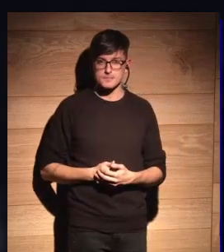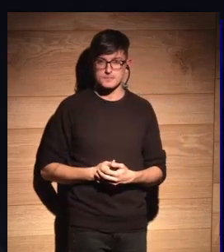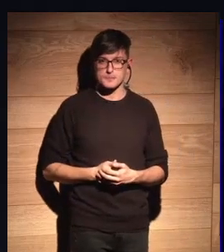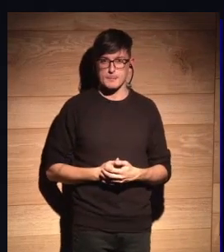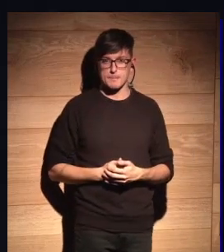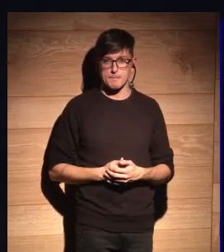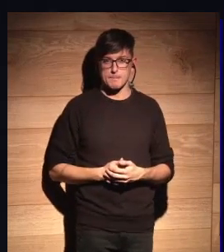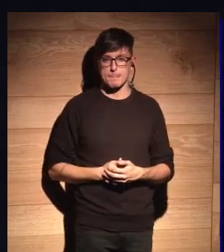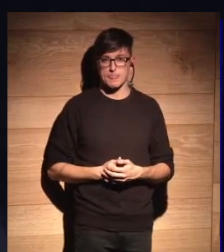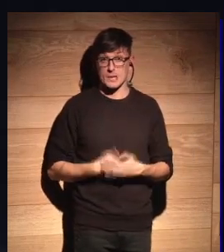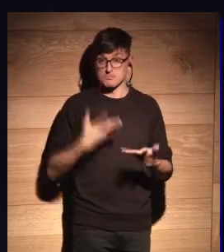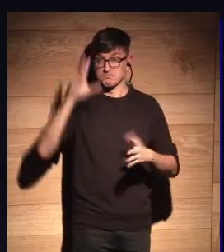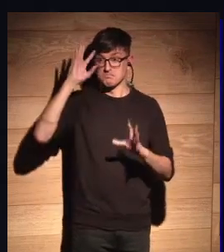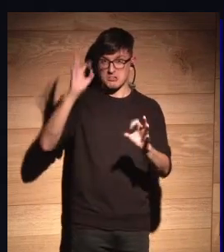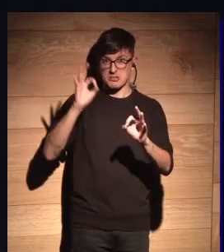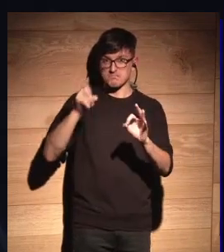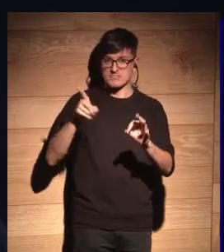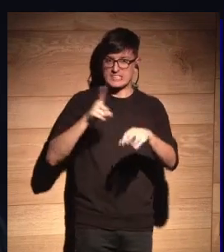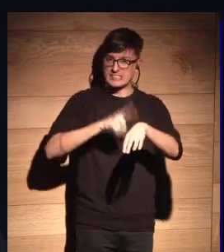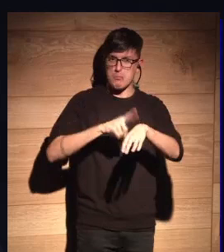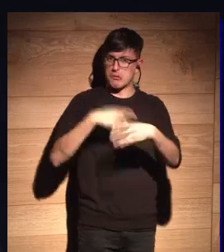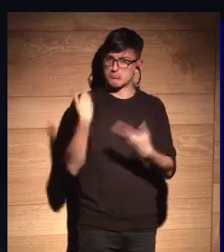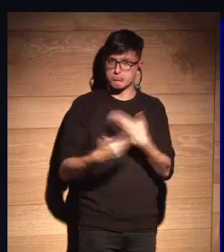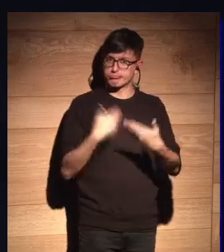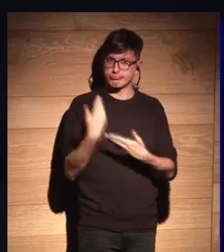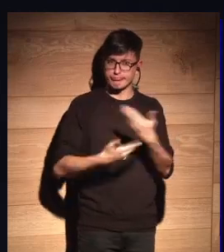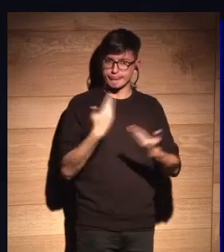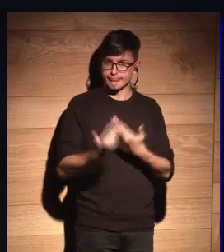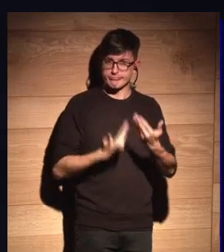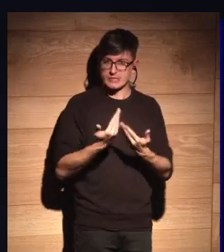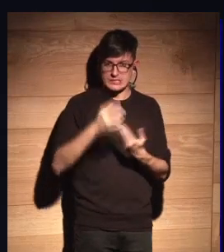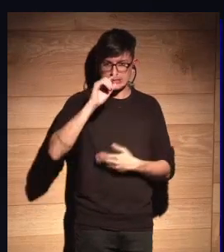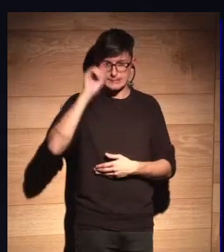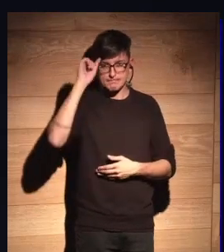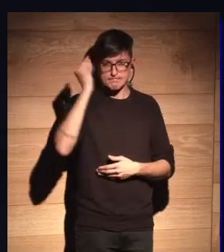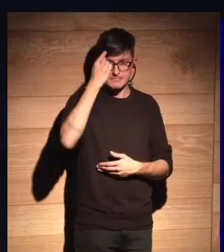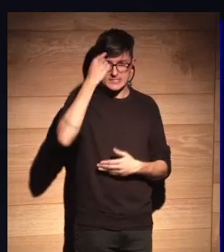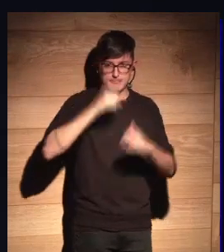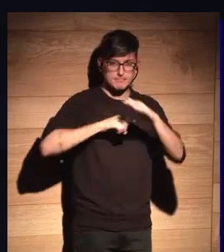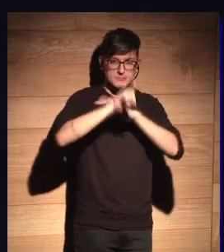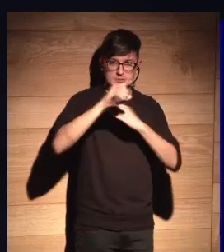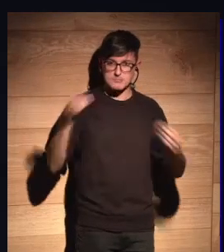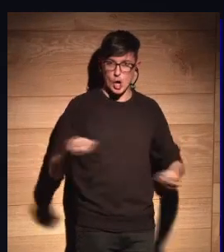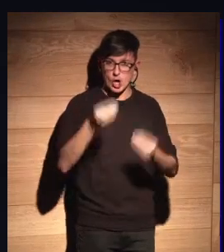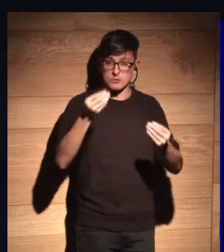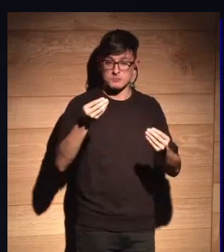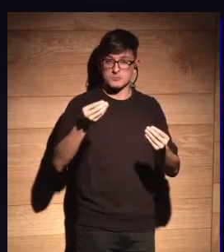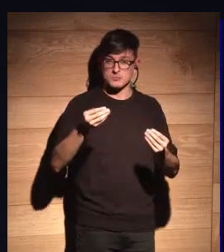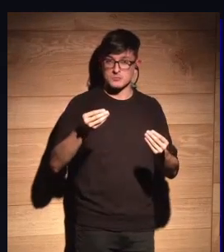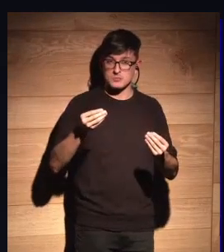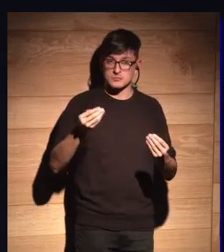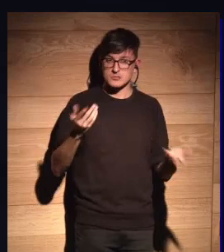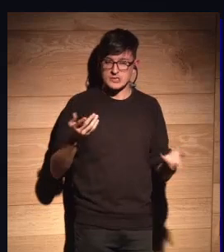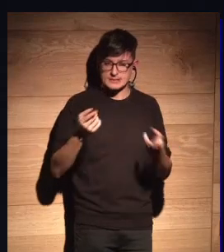in time you start getting better, and you're less satisfied. You become more discerning,